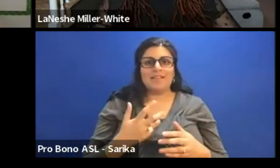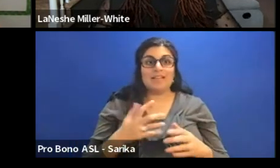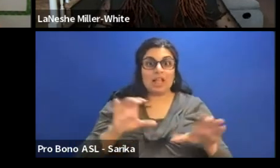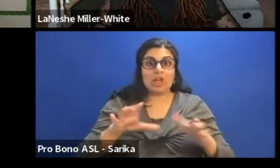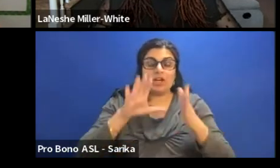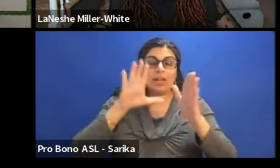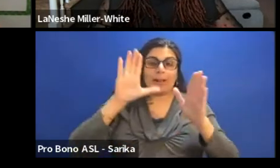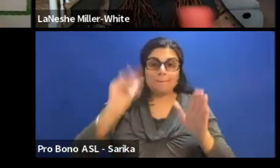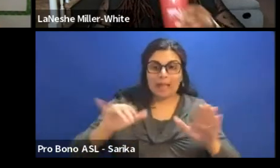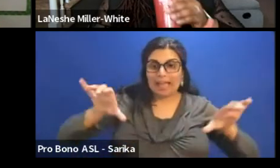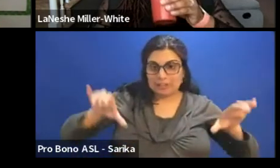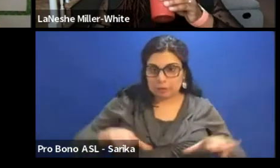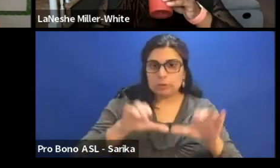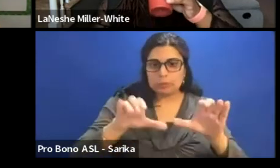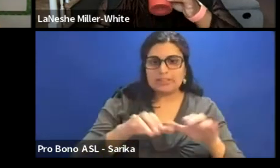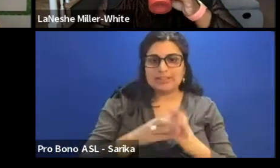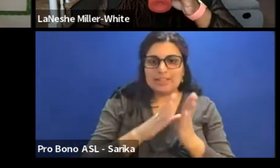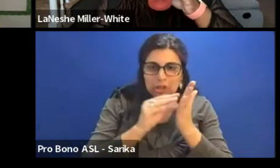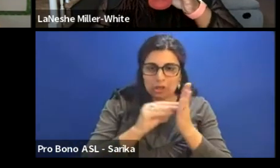there hadn't been for me